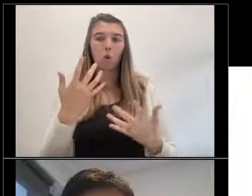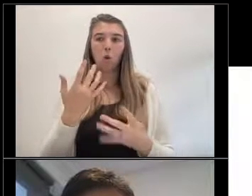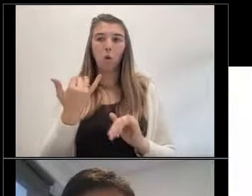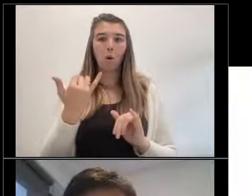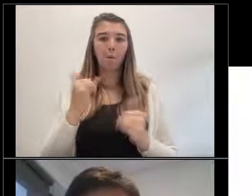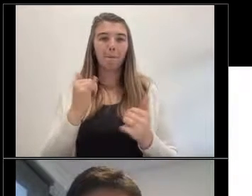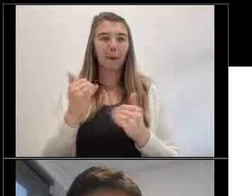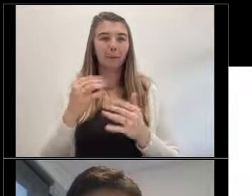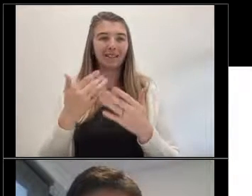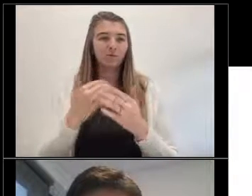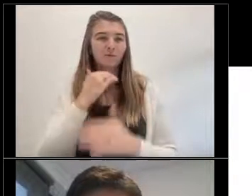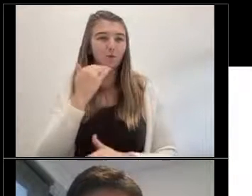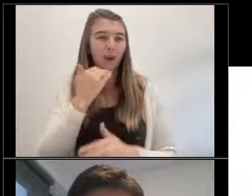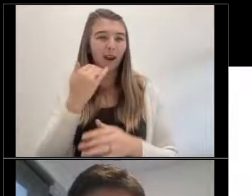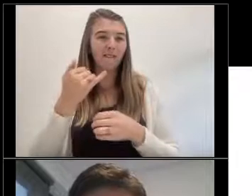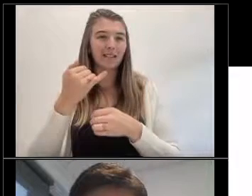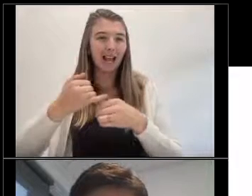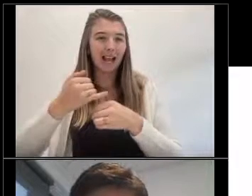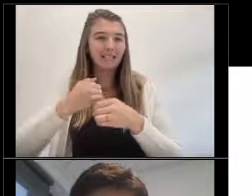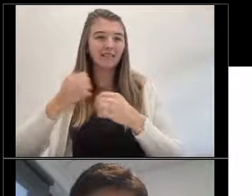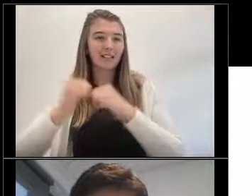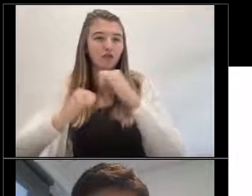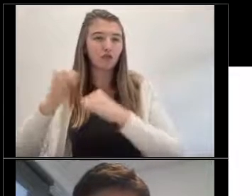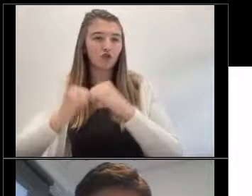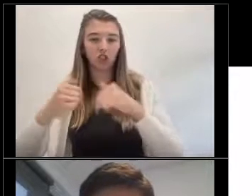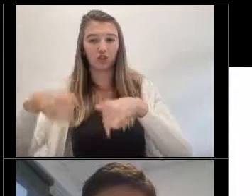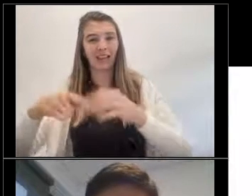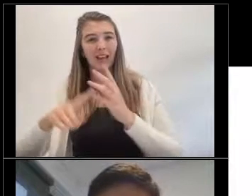as we are lucky to have in the UK?